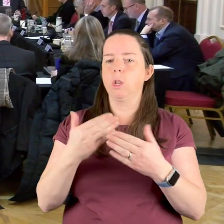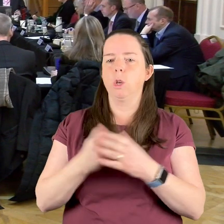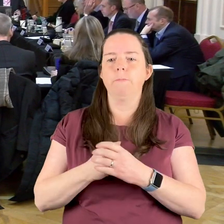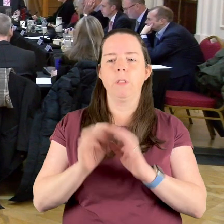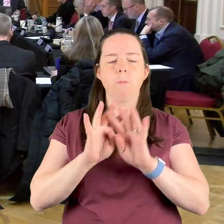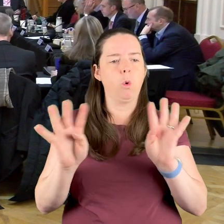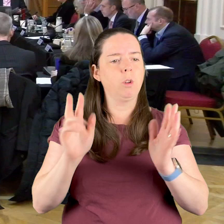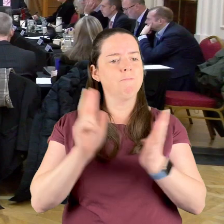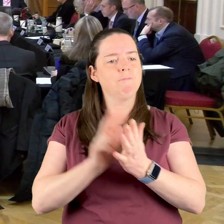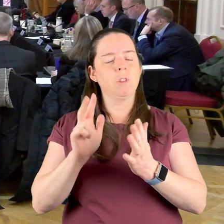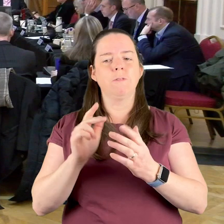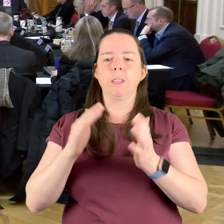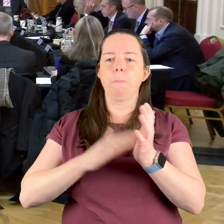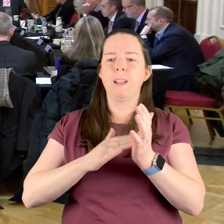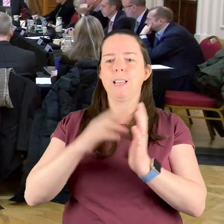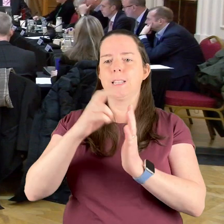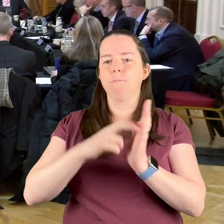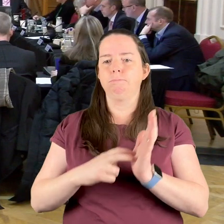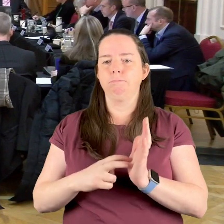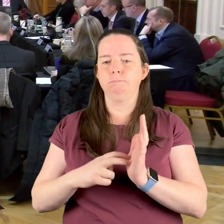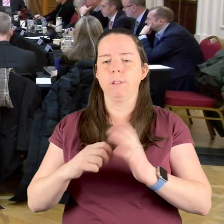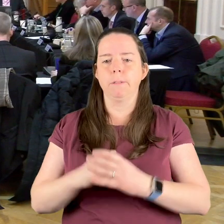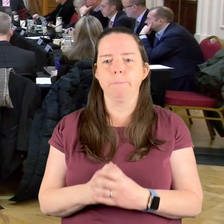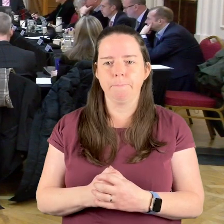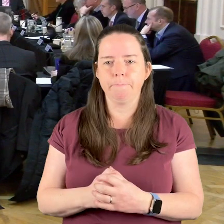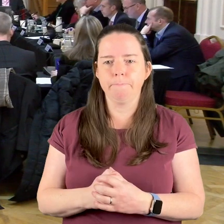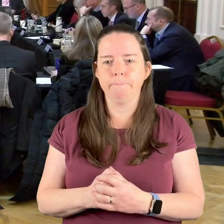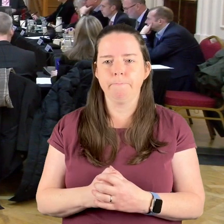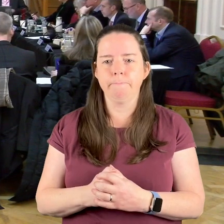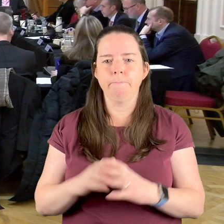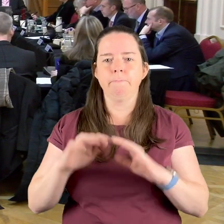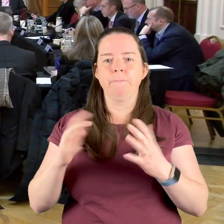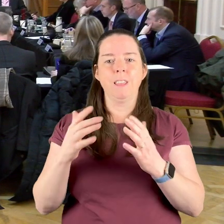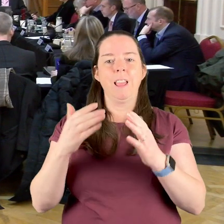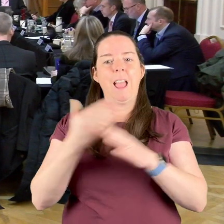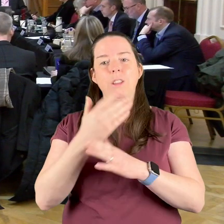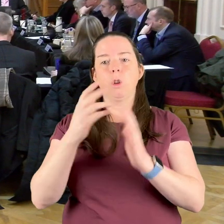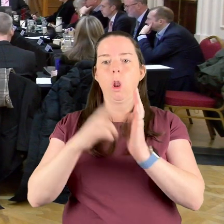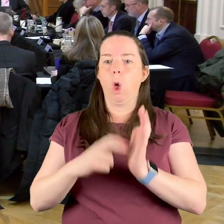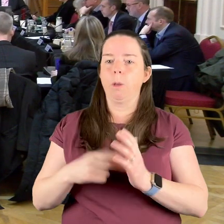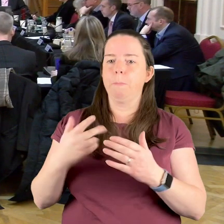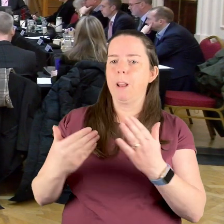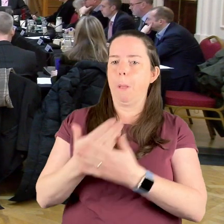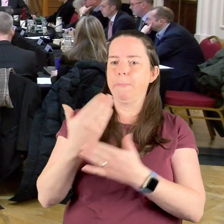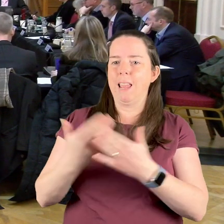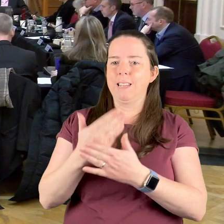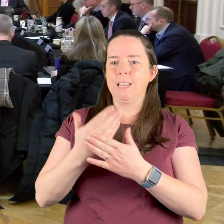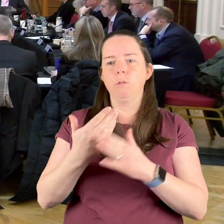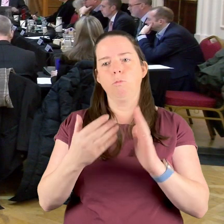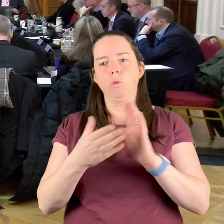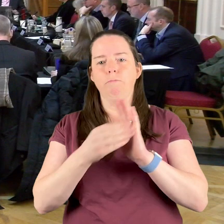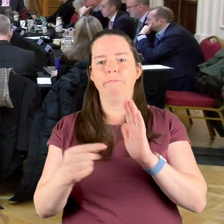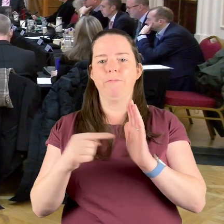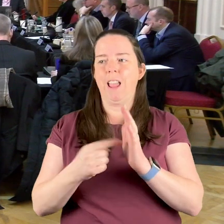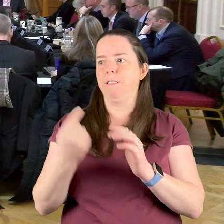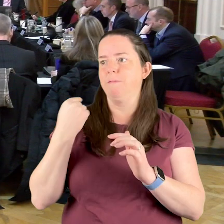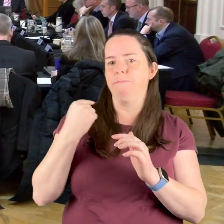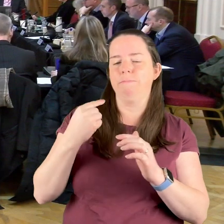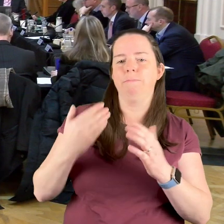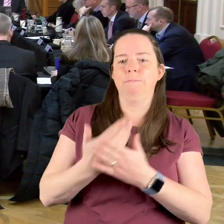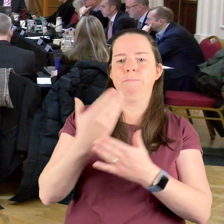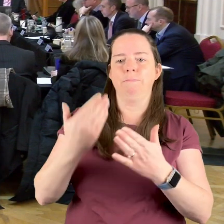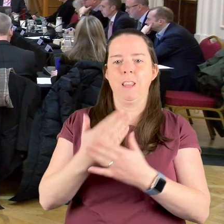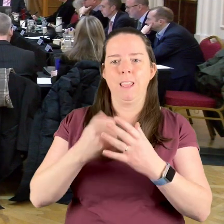Thank you. The board approves the minutes. The action log has also been updated to reflect the latest position on open actions,